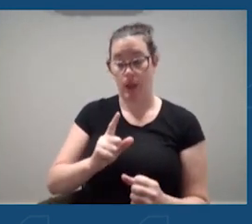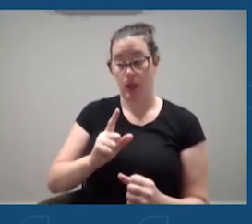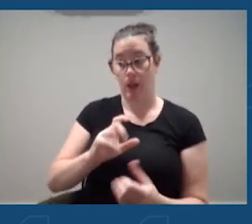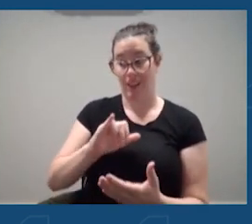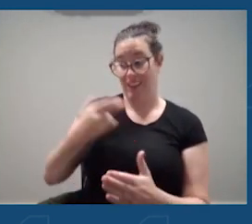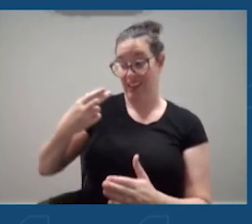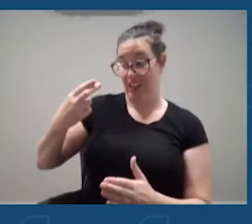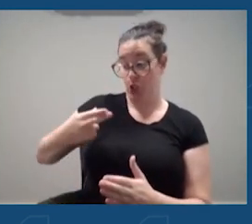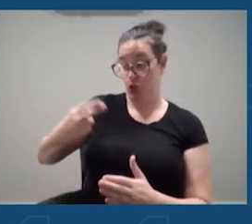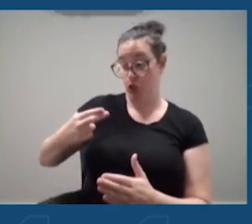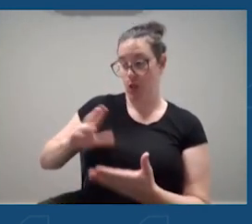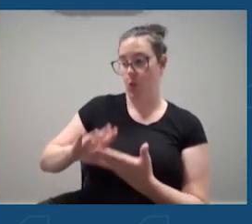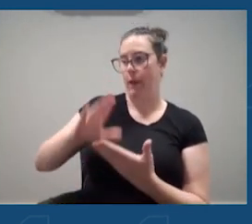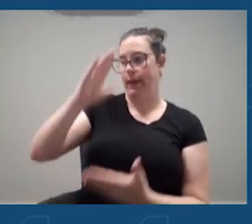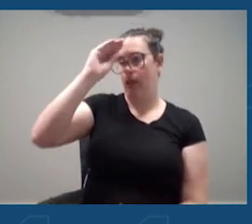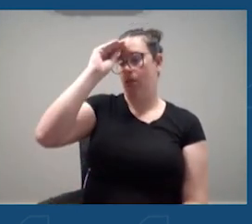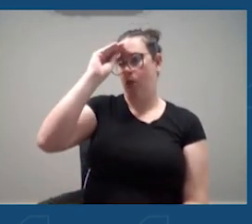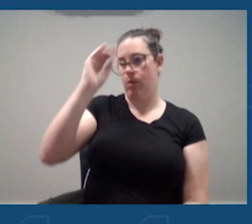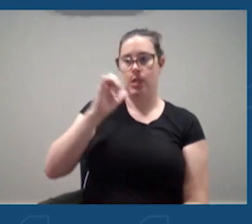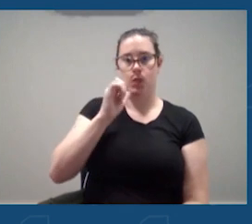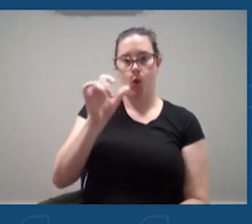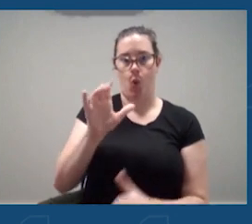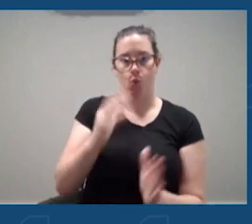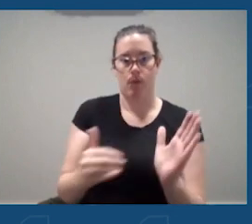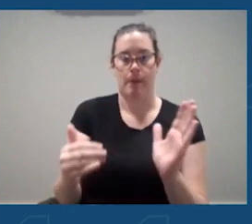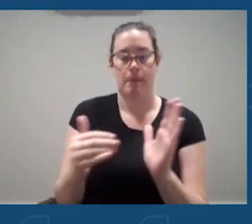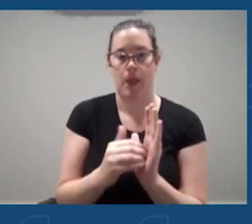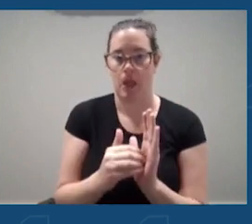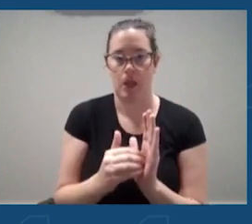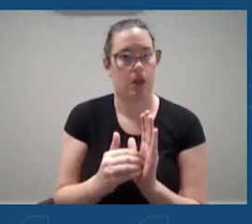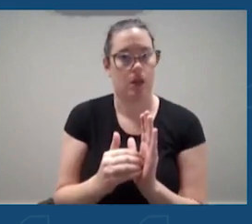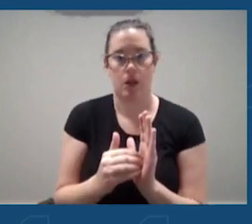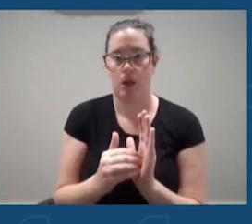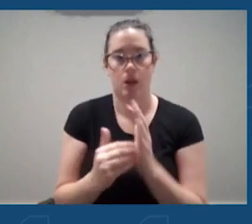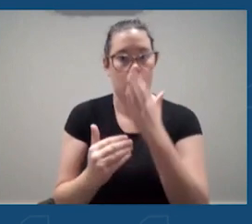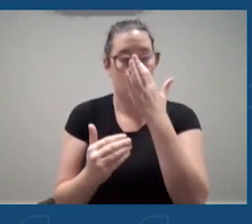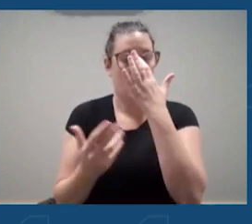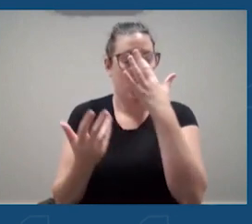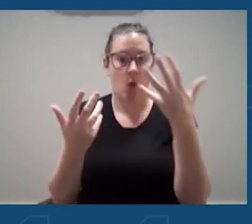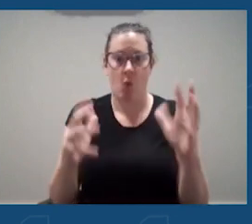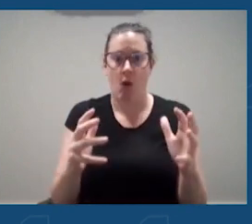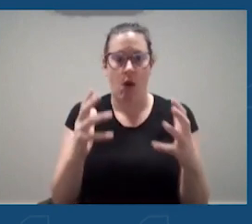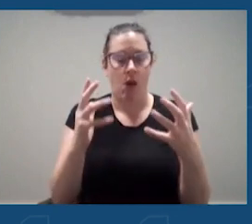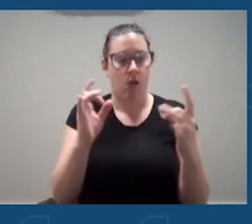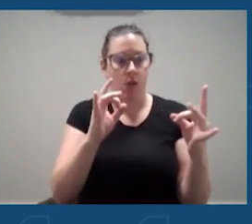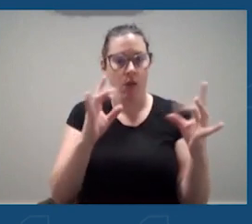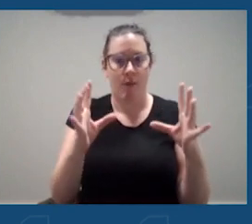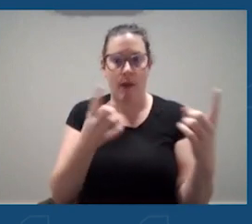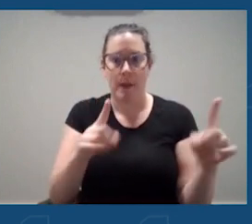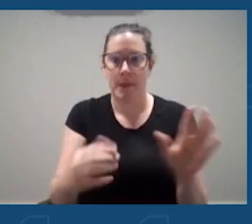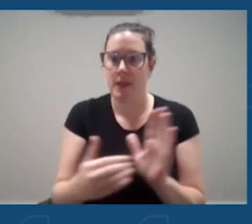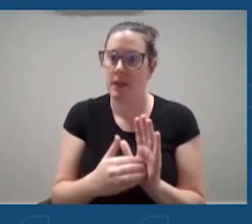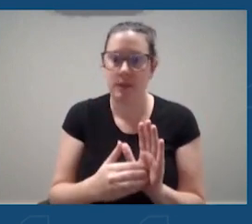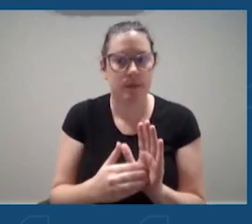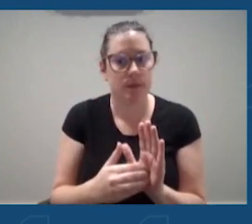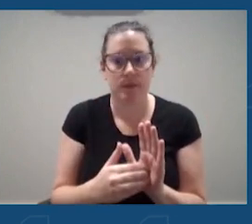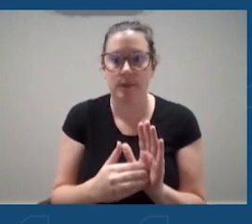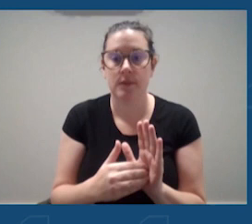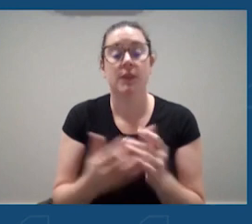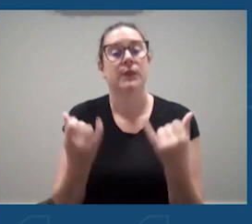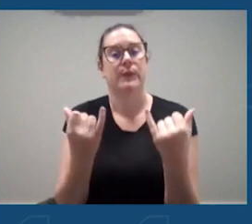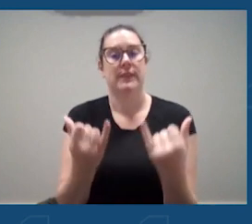history so that we aren't doomed to repeat it. So